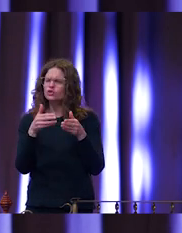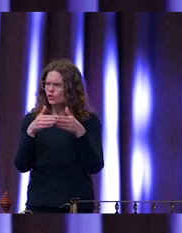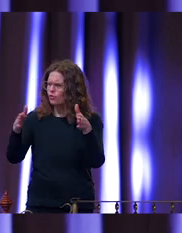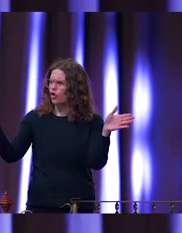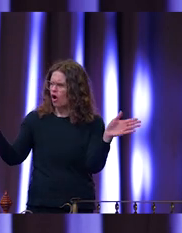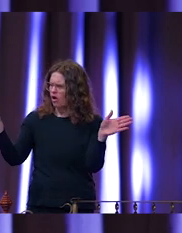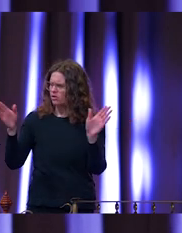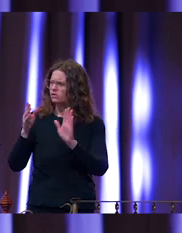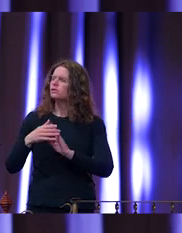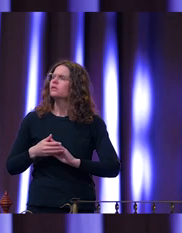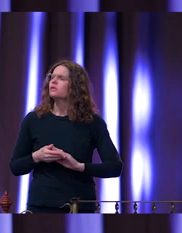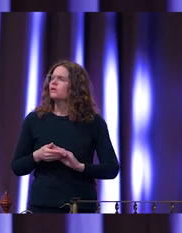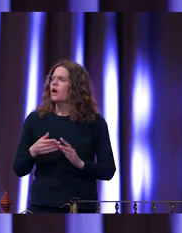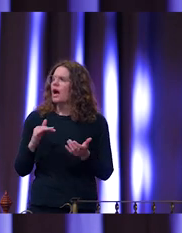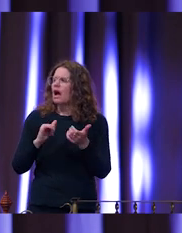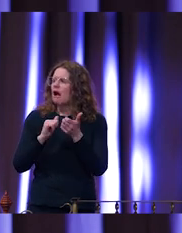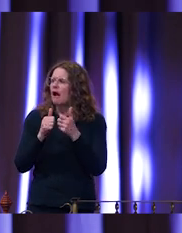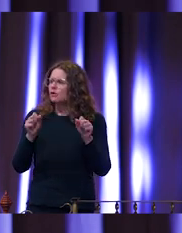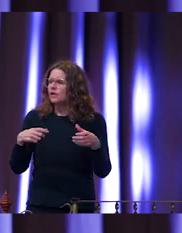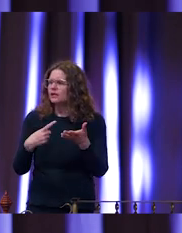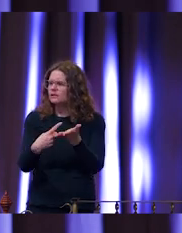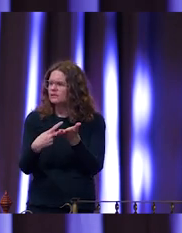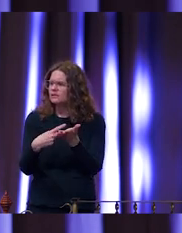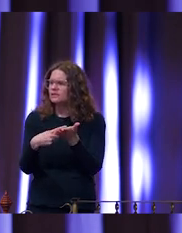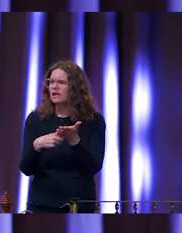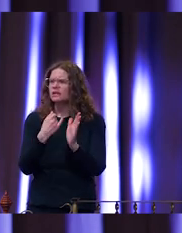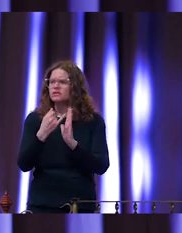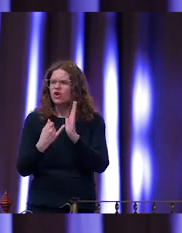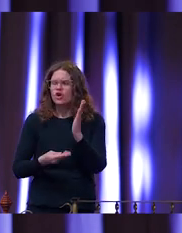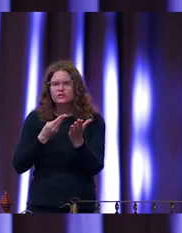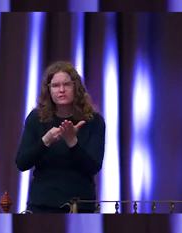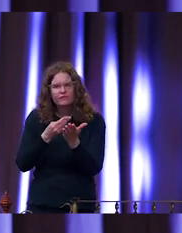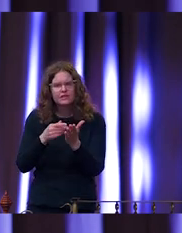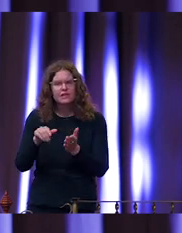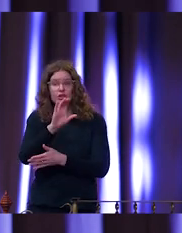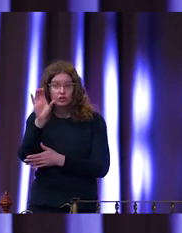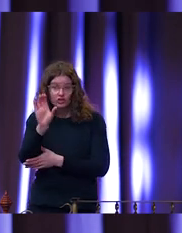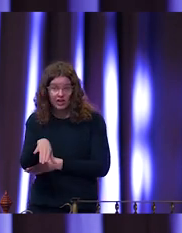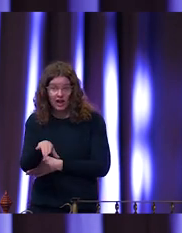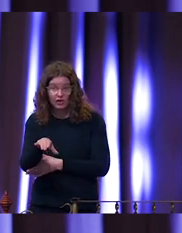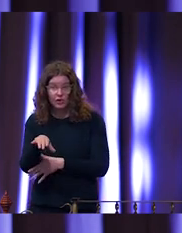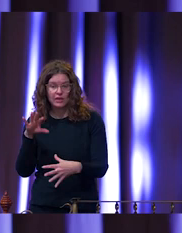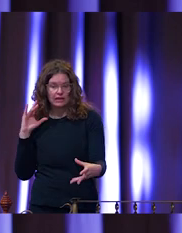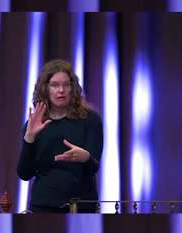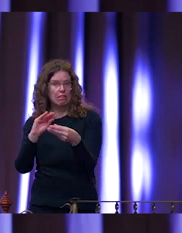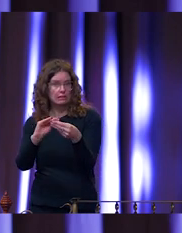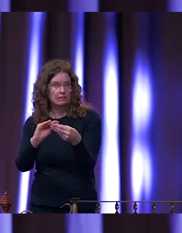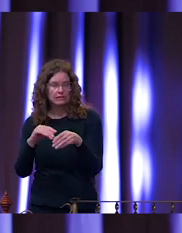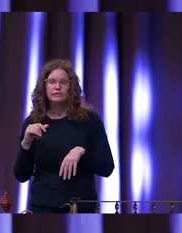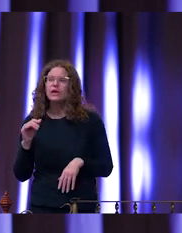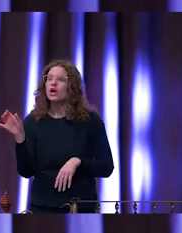way that maybe we can also talk about arts funding in Chicago as a whole, in terms of what we're